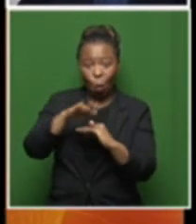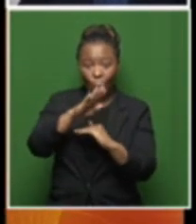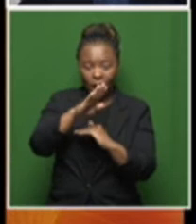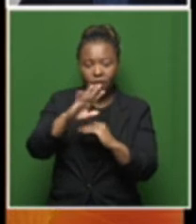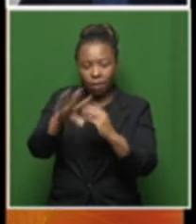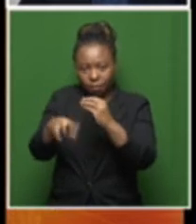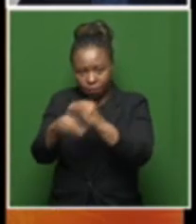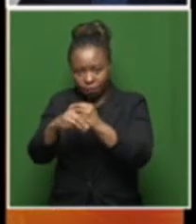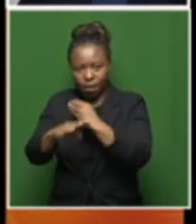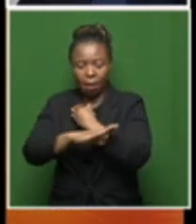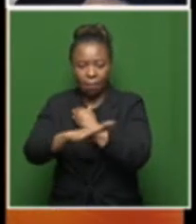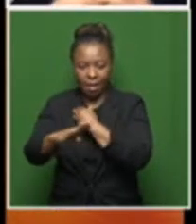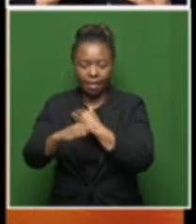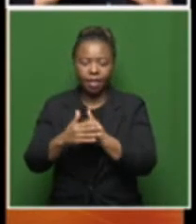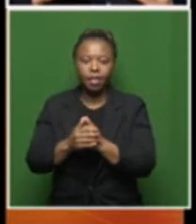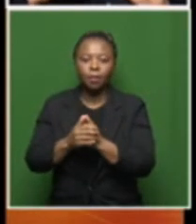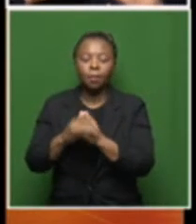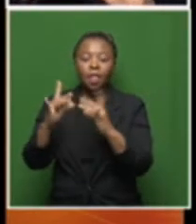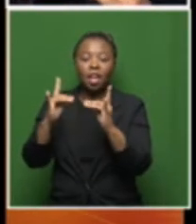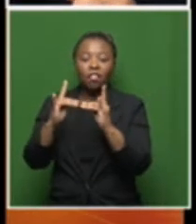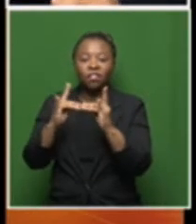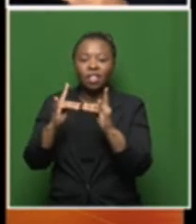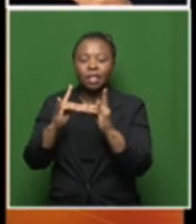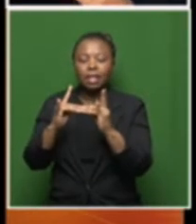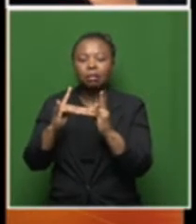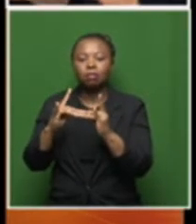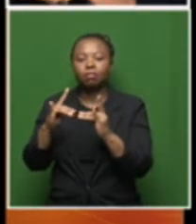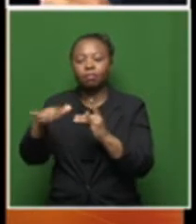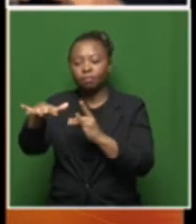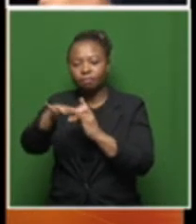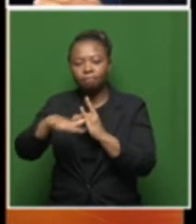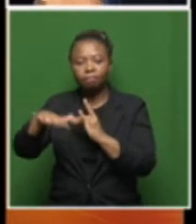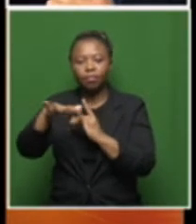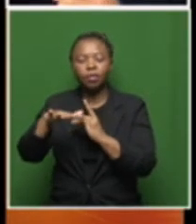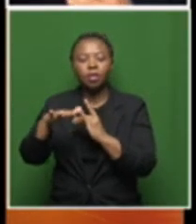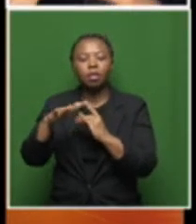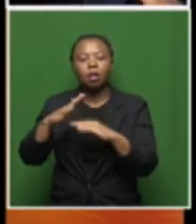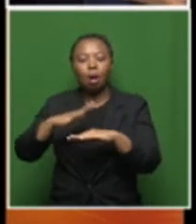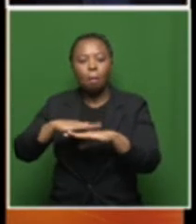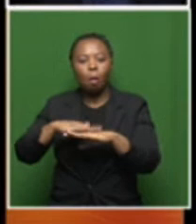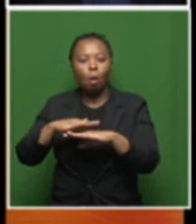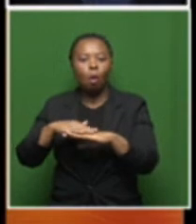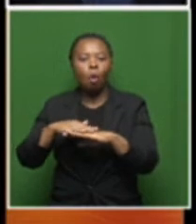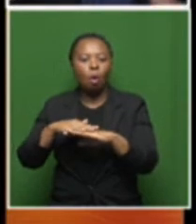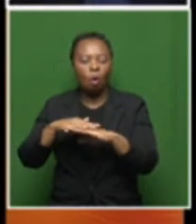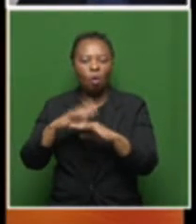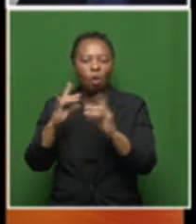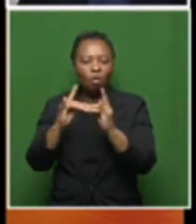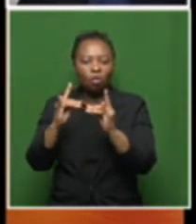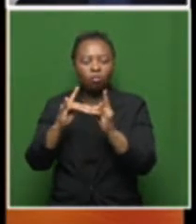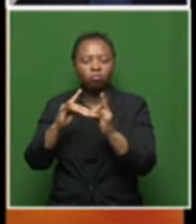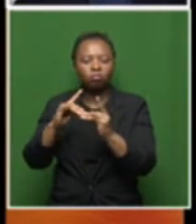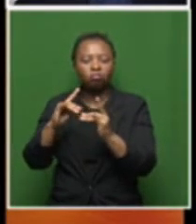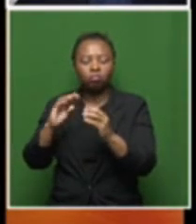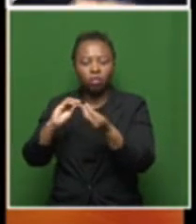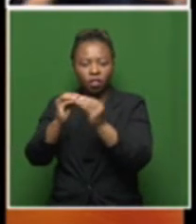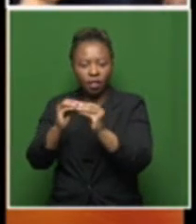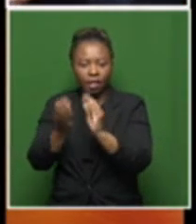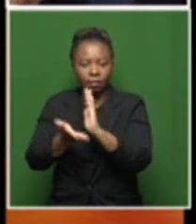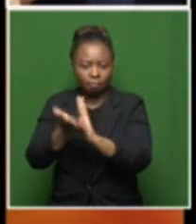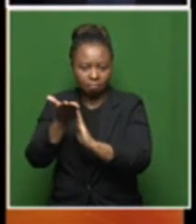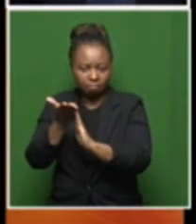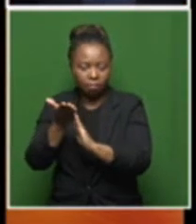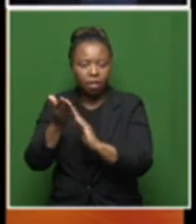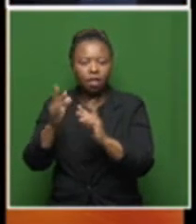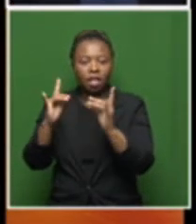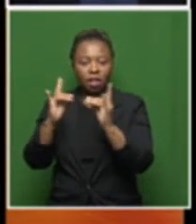field hospital capacity, also what we've done is a stepwise full commissioning of all the field hospital capacity. We've kept all